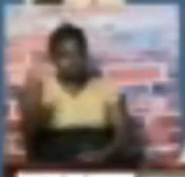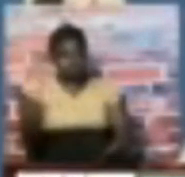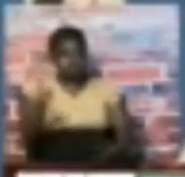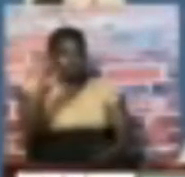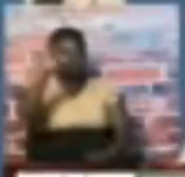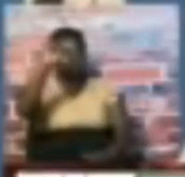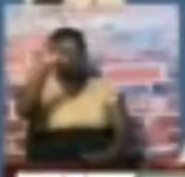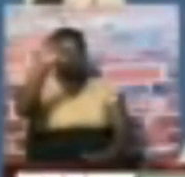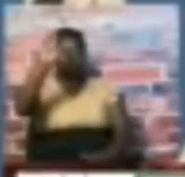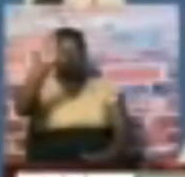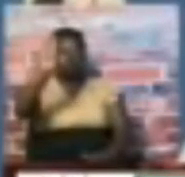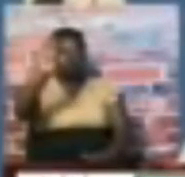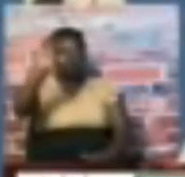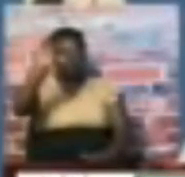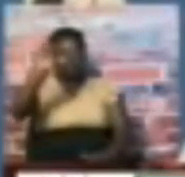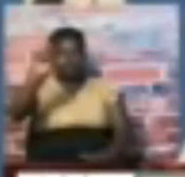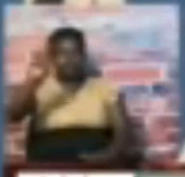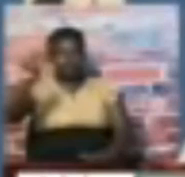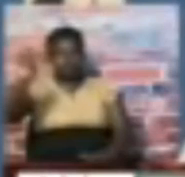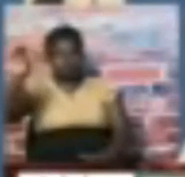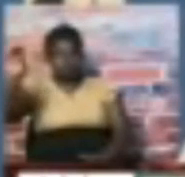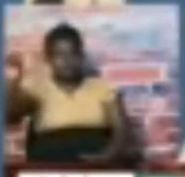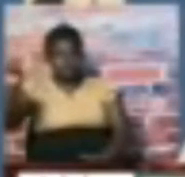Ibero, Uganda, 50 million shillings.